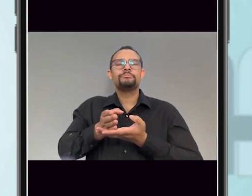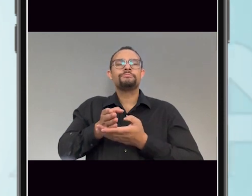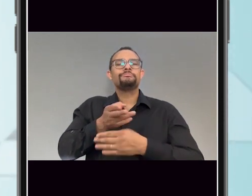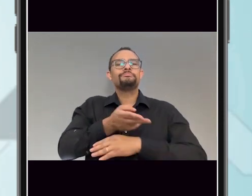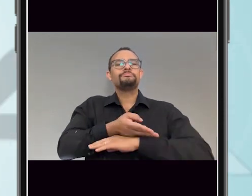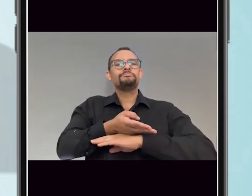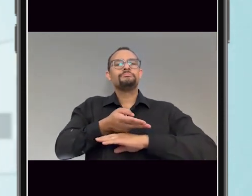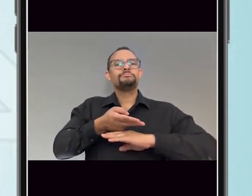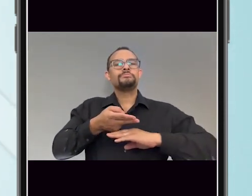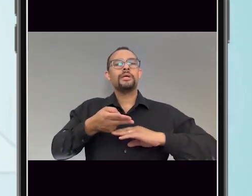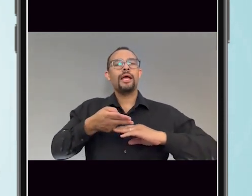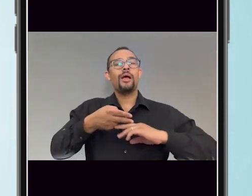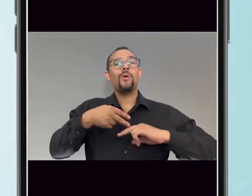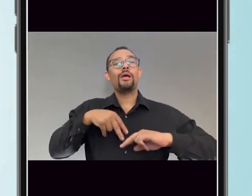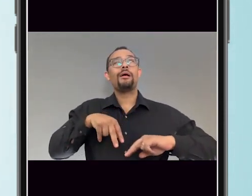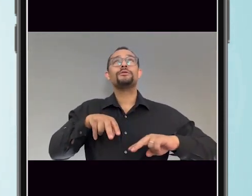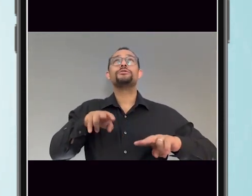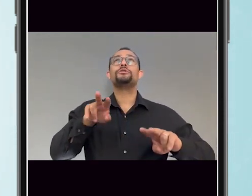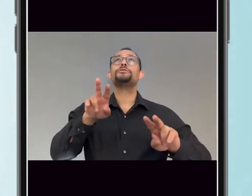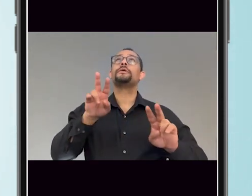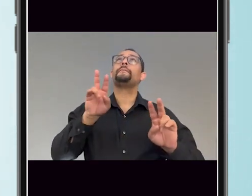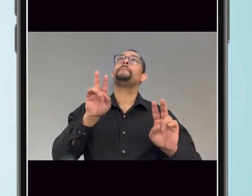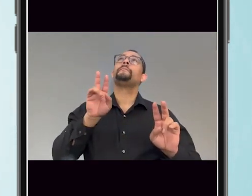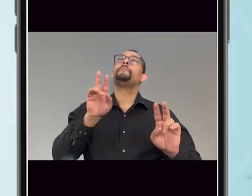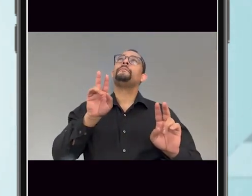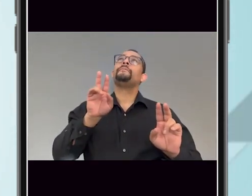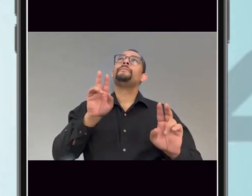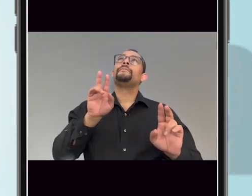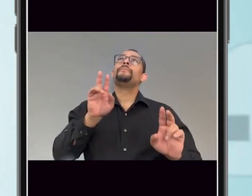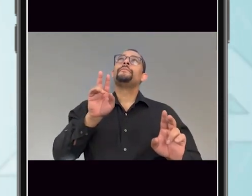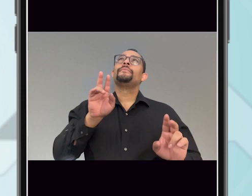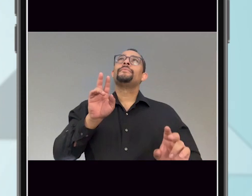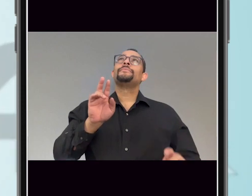app. I lay down in the boat and looked up.